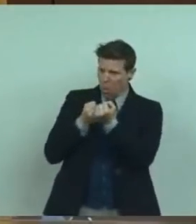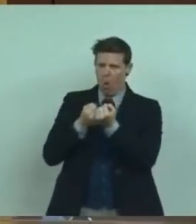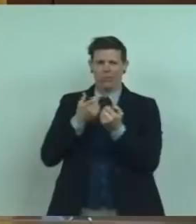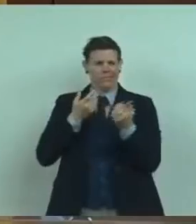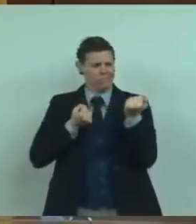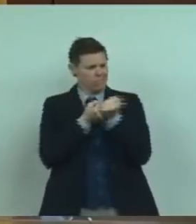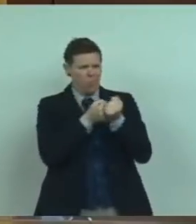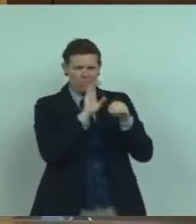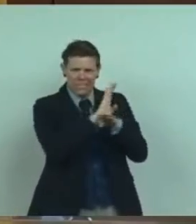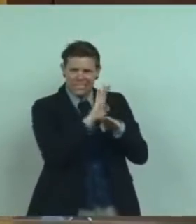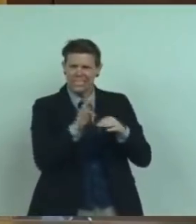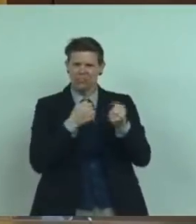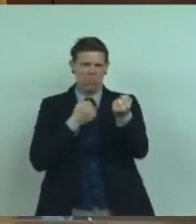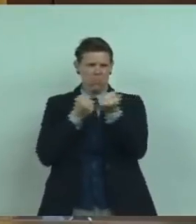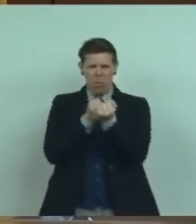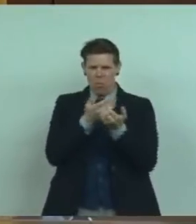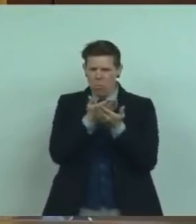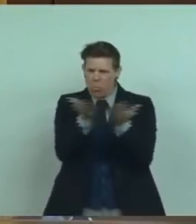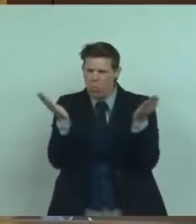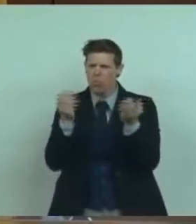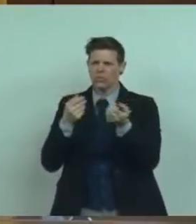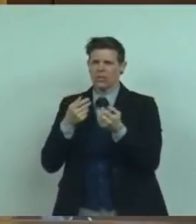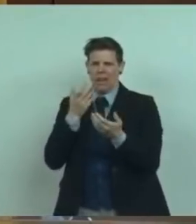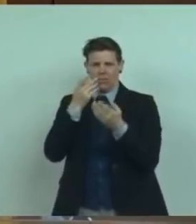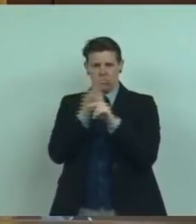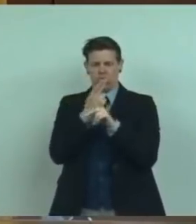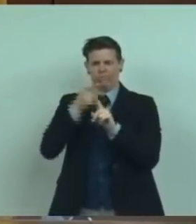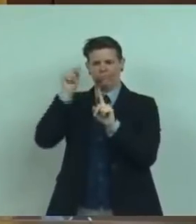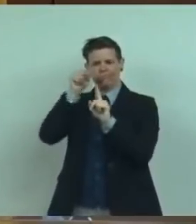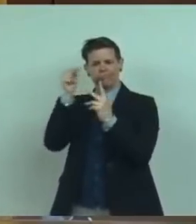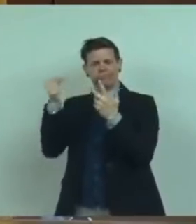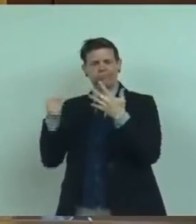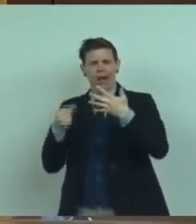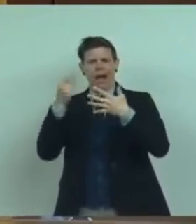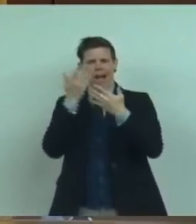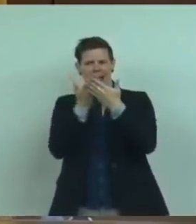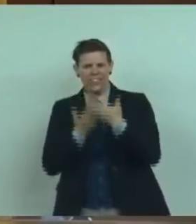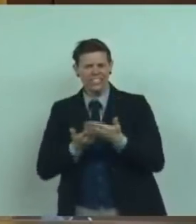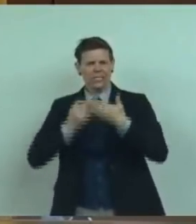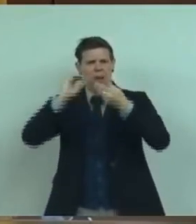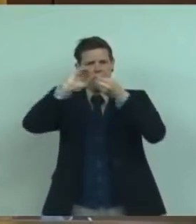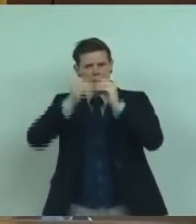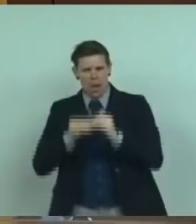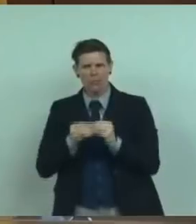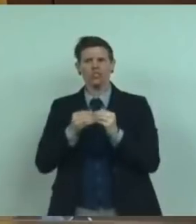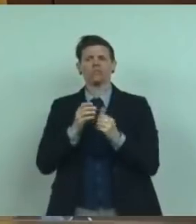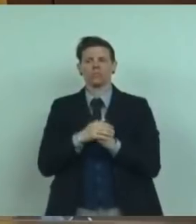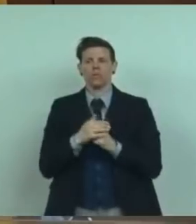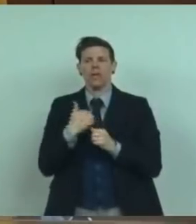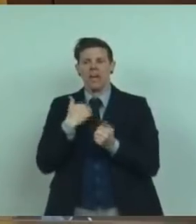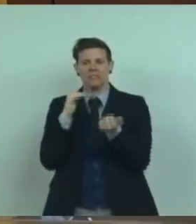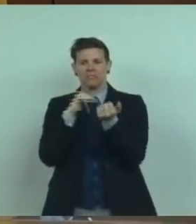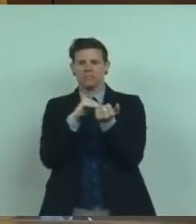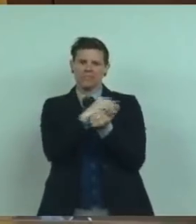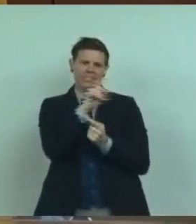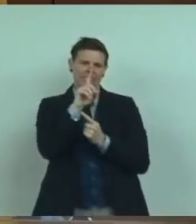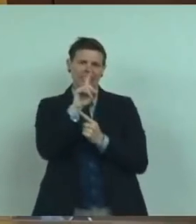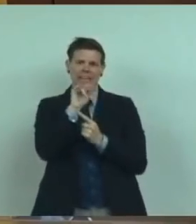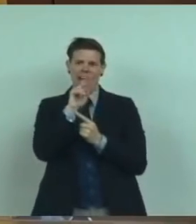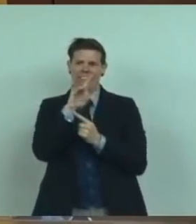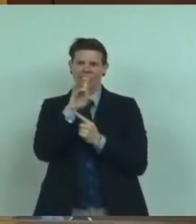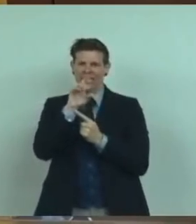I want to talk about where we're going, and that will be handled primarily by Dr. David Scrace, who's the Secretary for Human